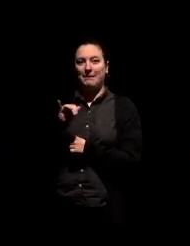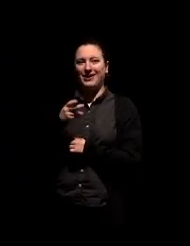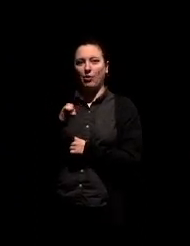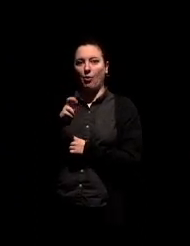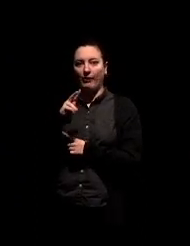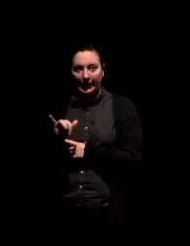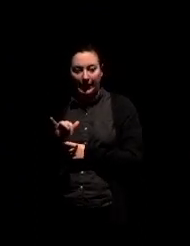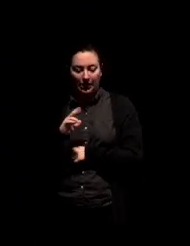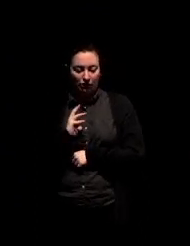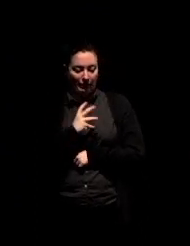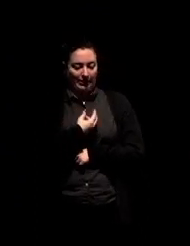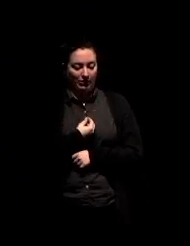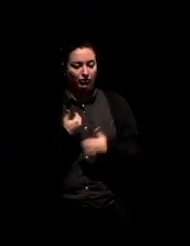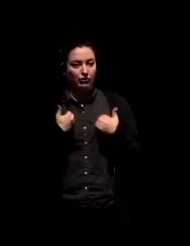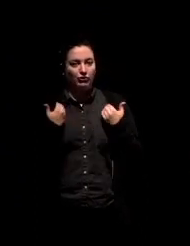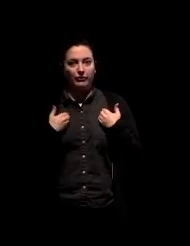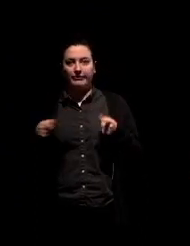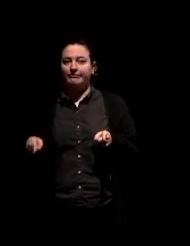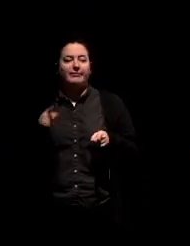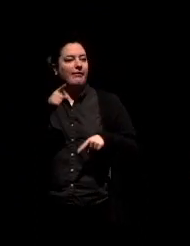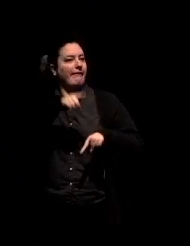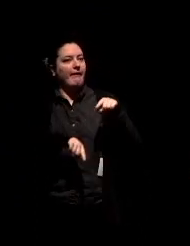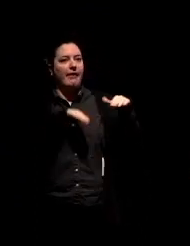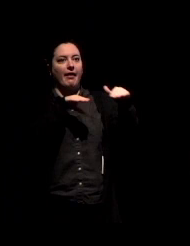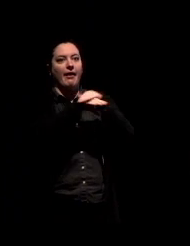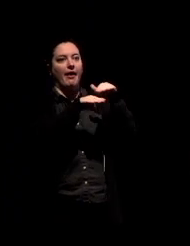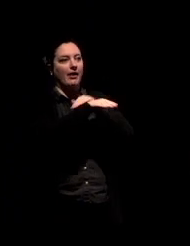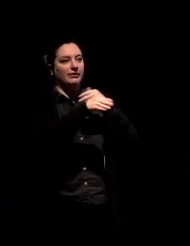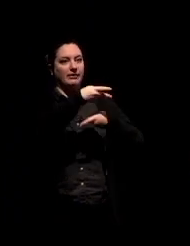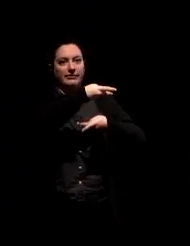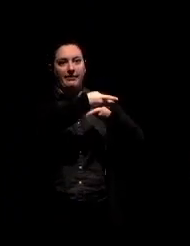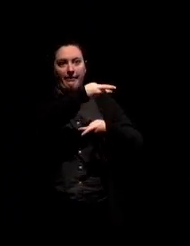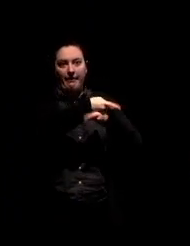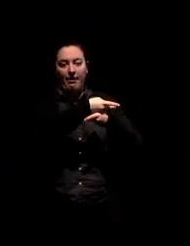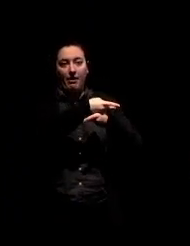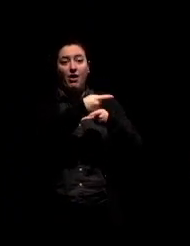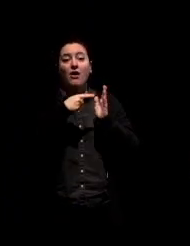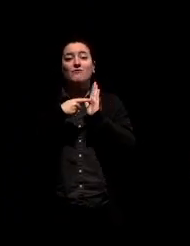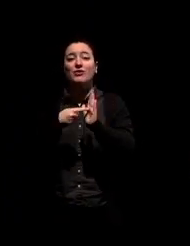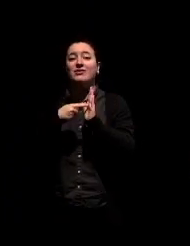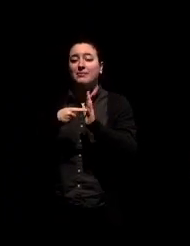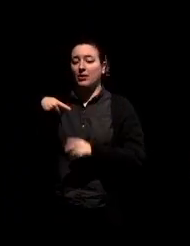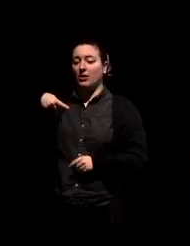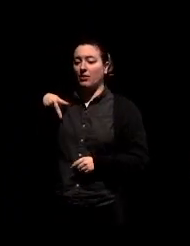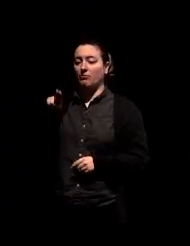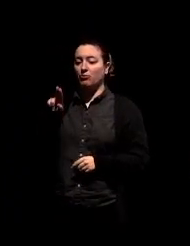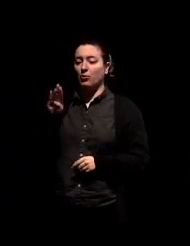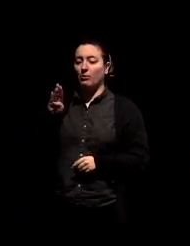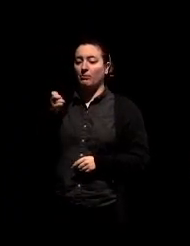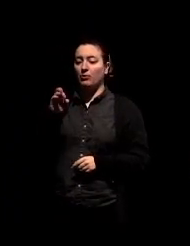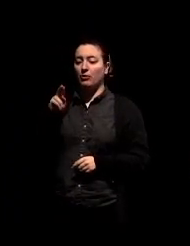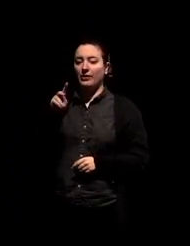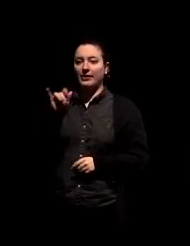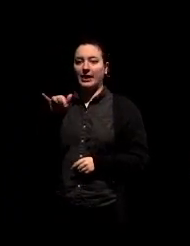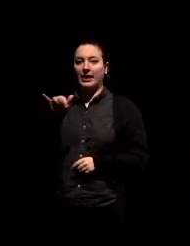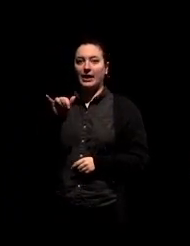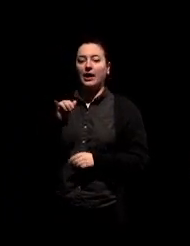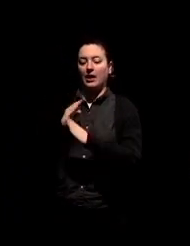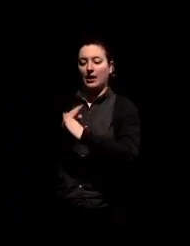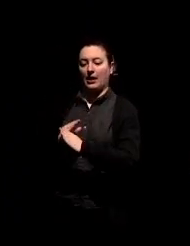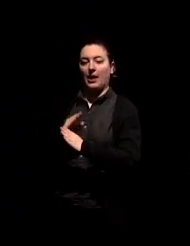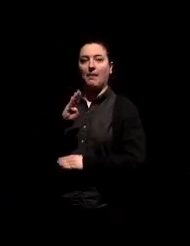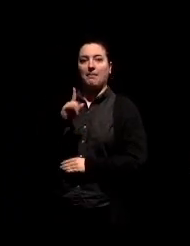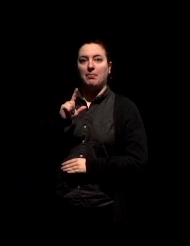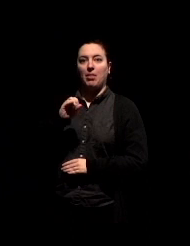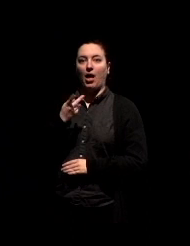care. And including things like puberty blockers. And this sets up a hurdle for parents of trans